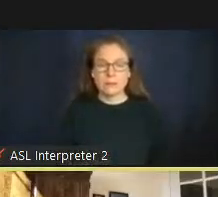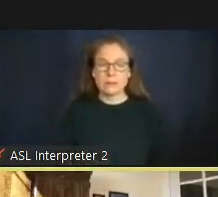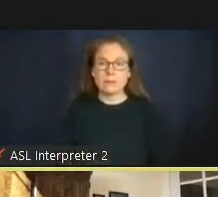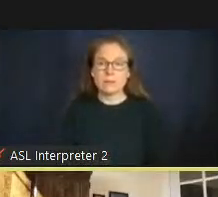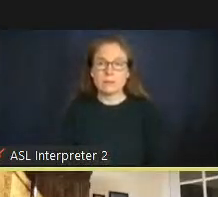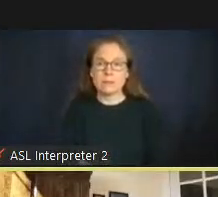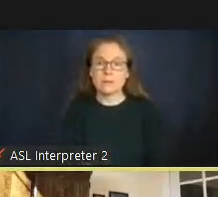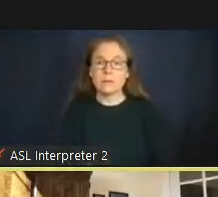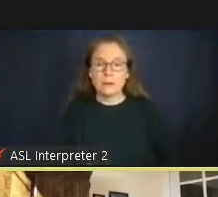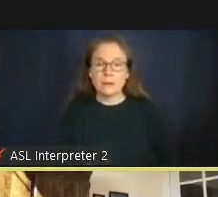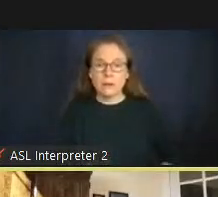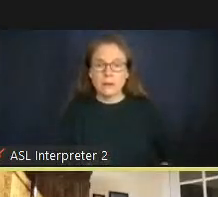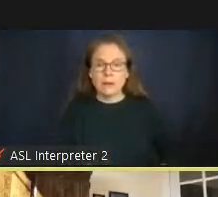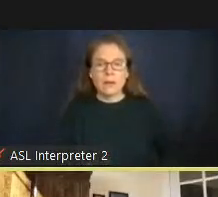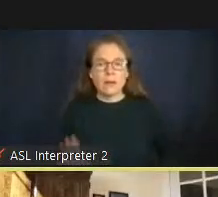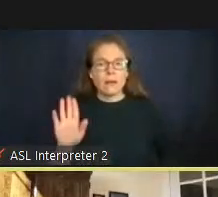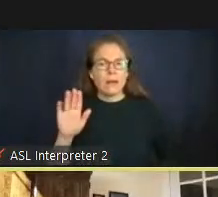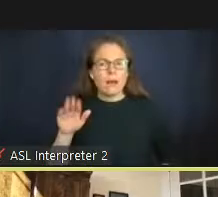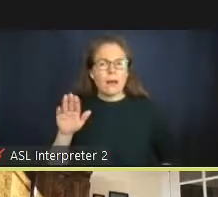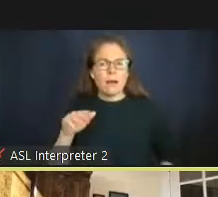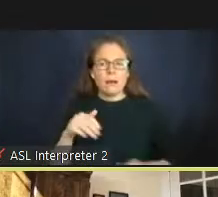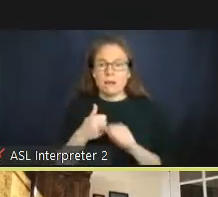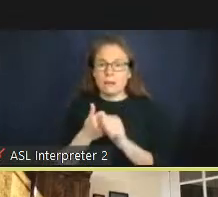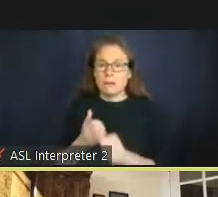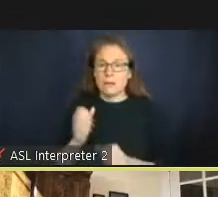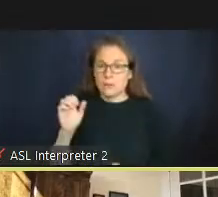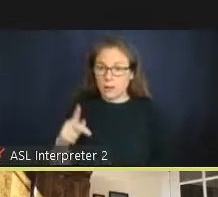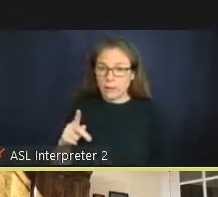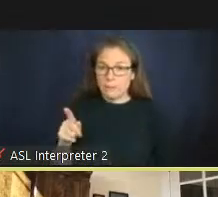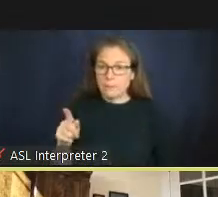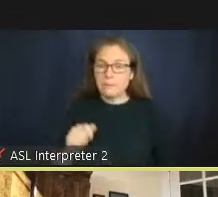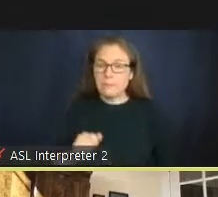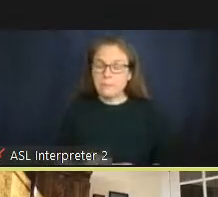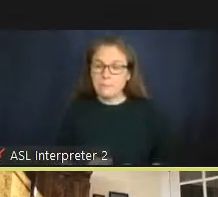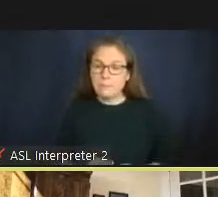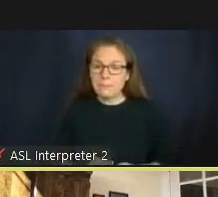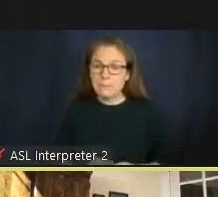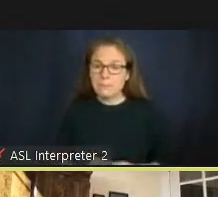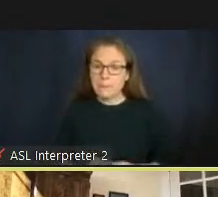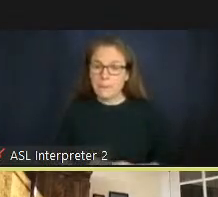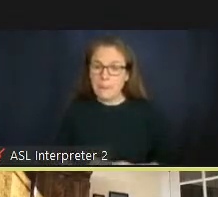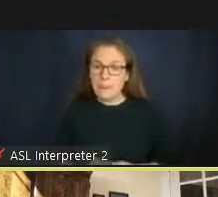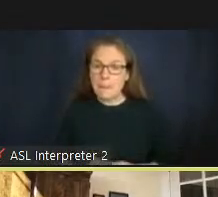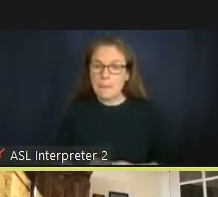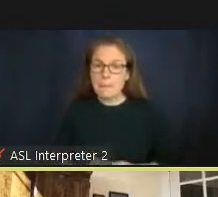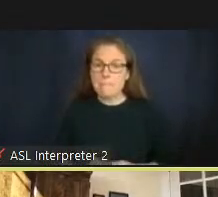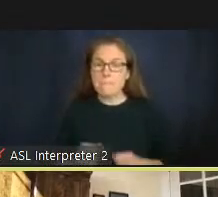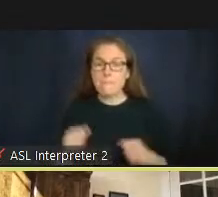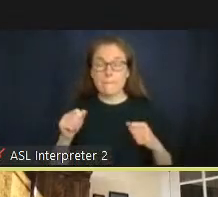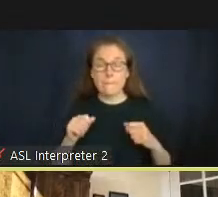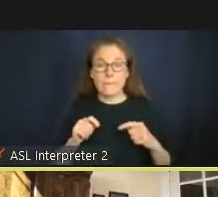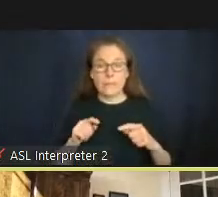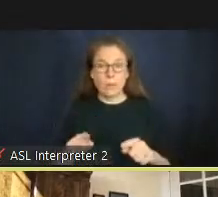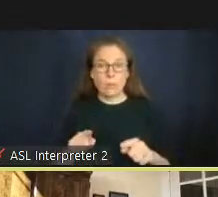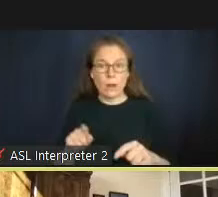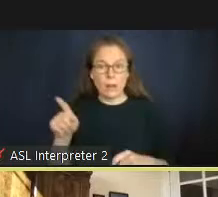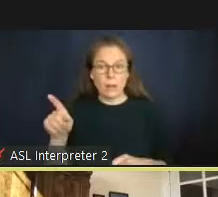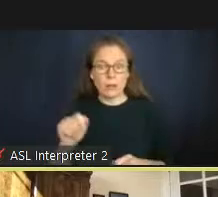I would just follow up with that, you know, as you develop that,